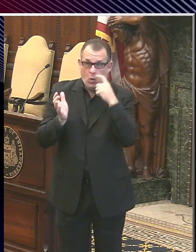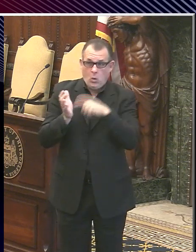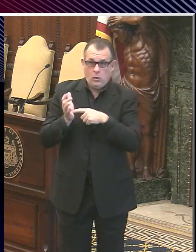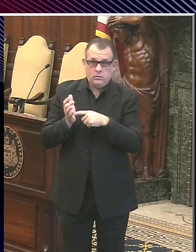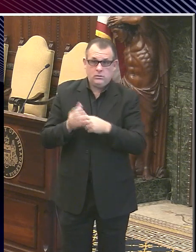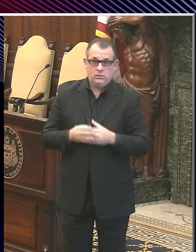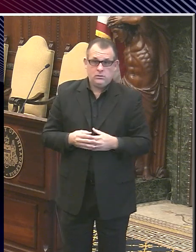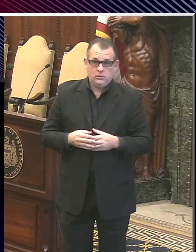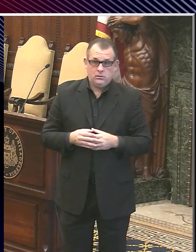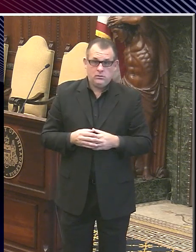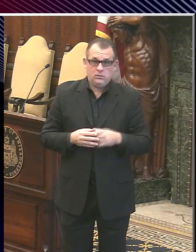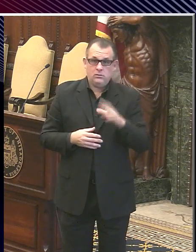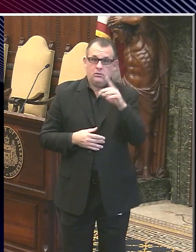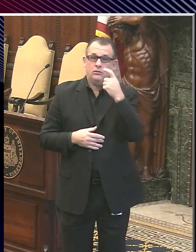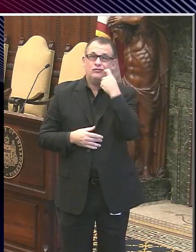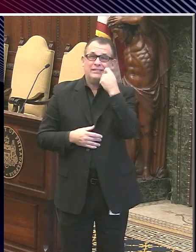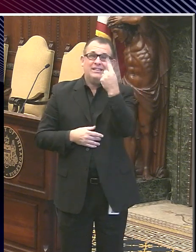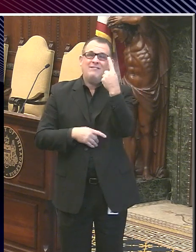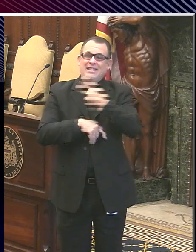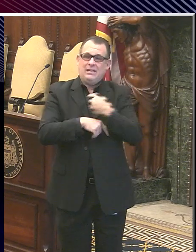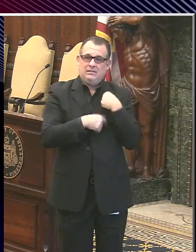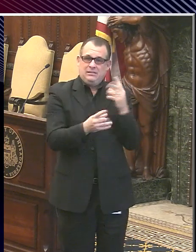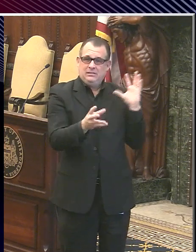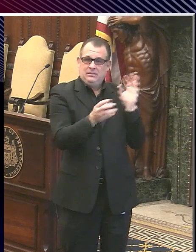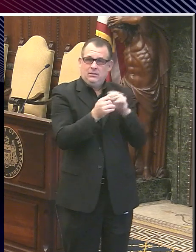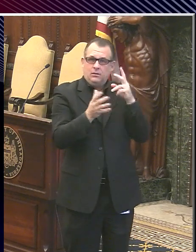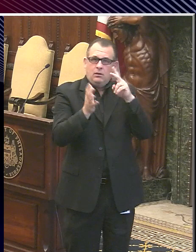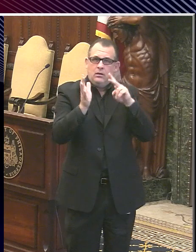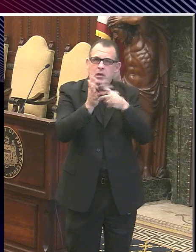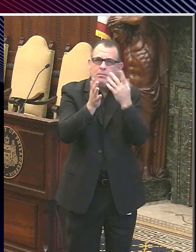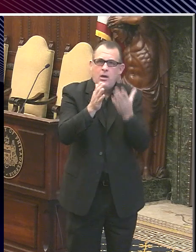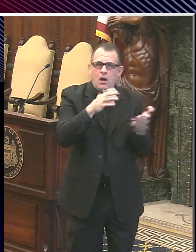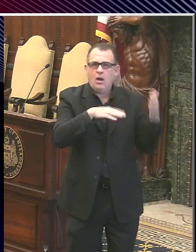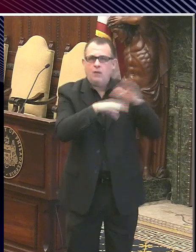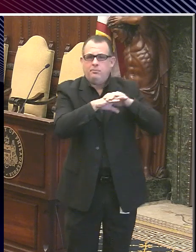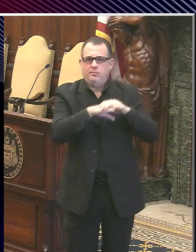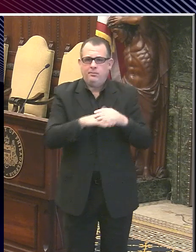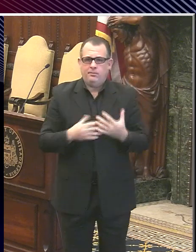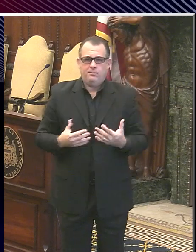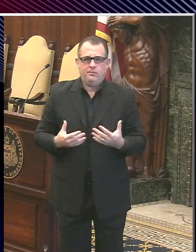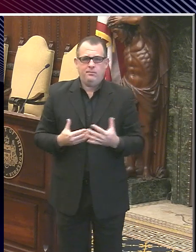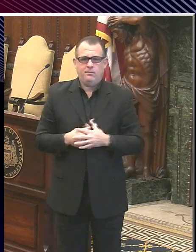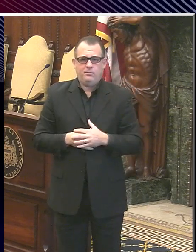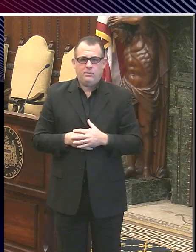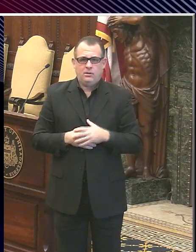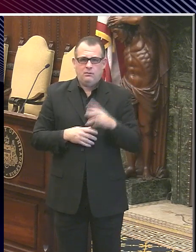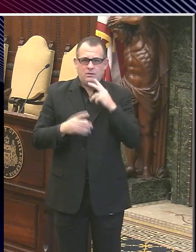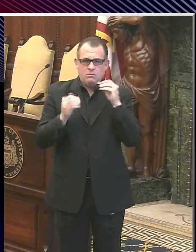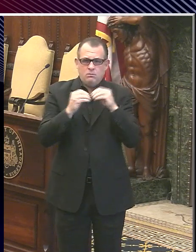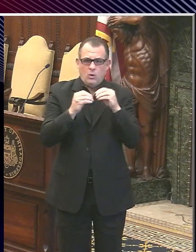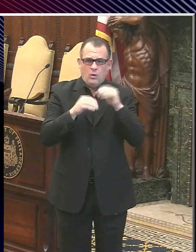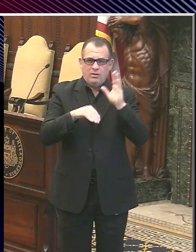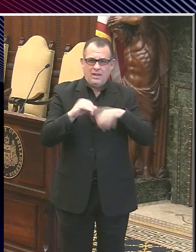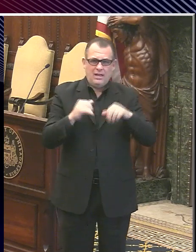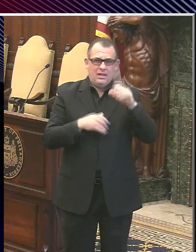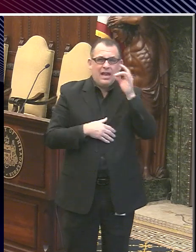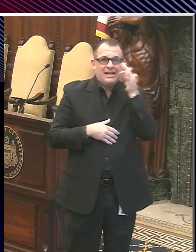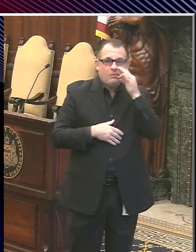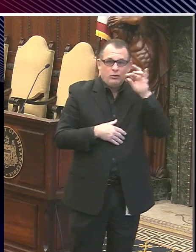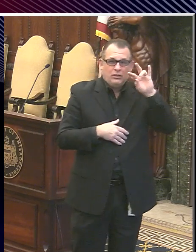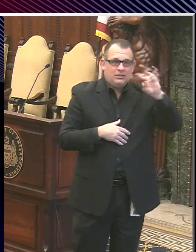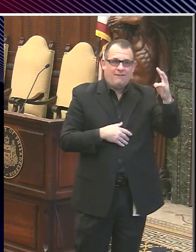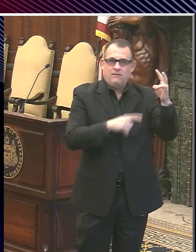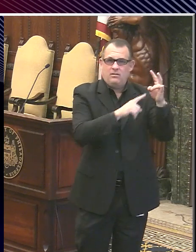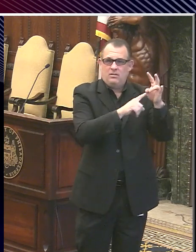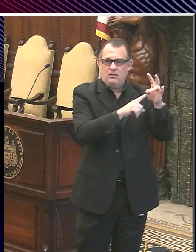about the last 11 days. And the number we're at here, about 500, is more than we had on April 7th, when we had